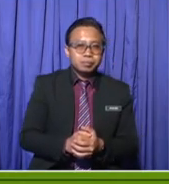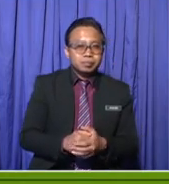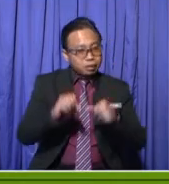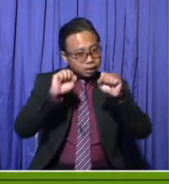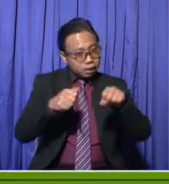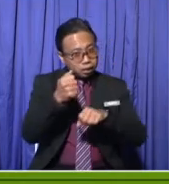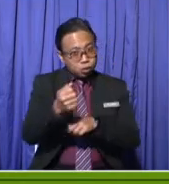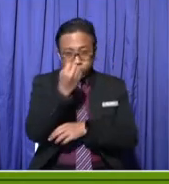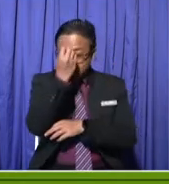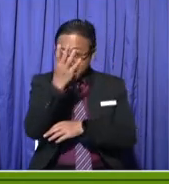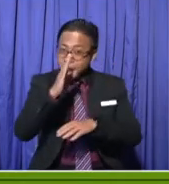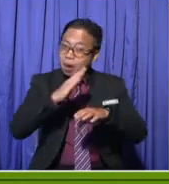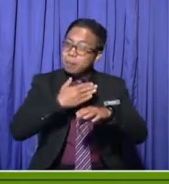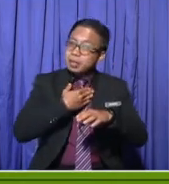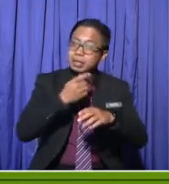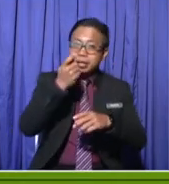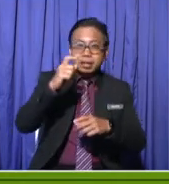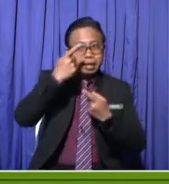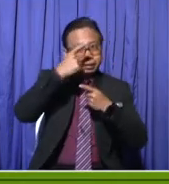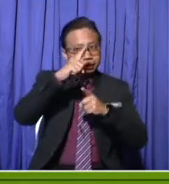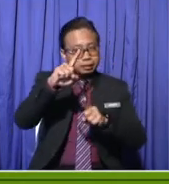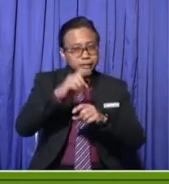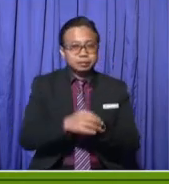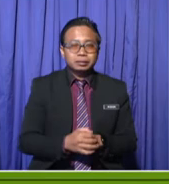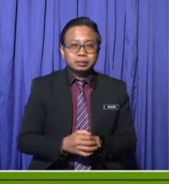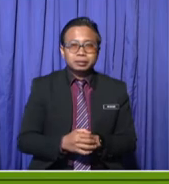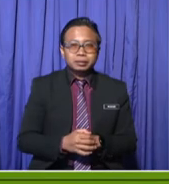Can you tell me the answer?